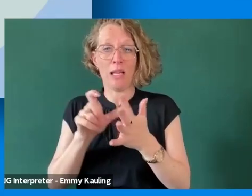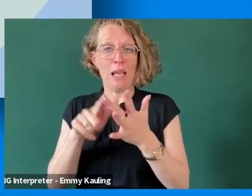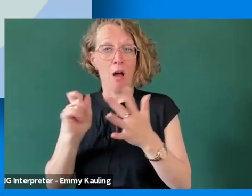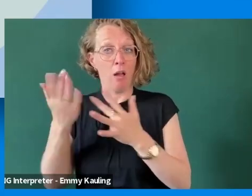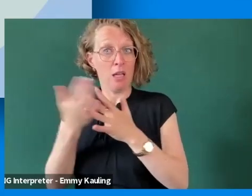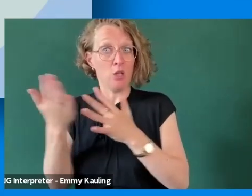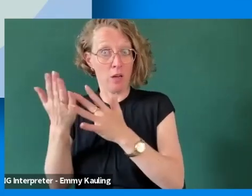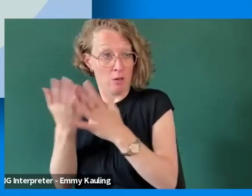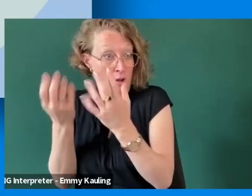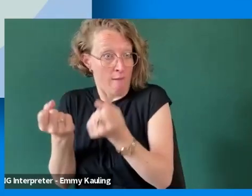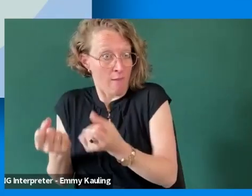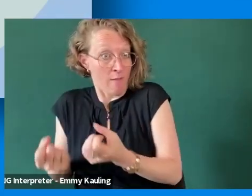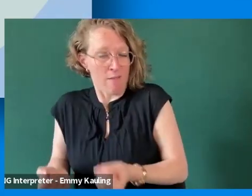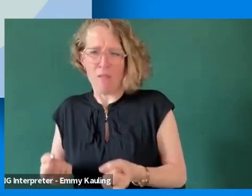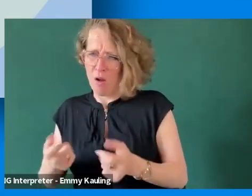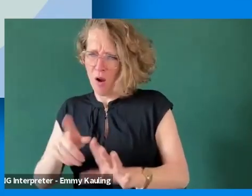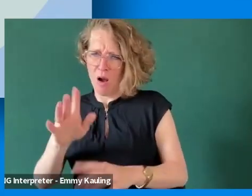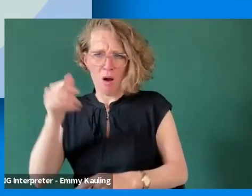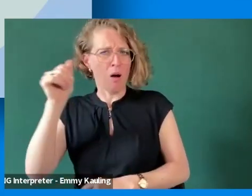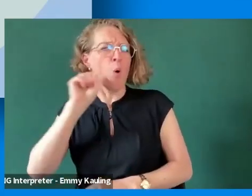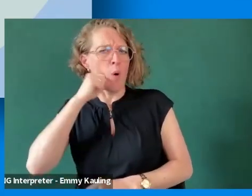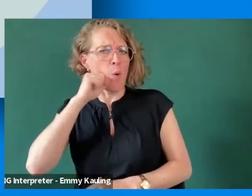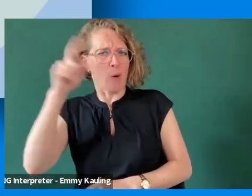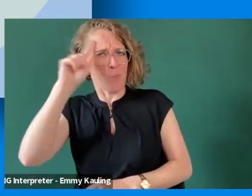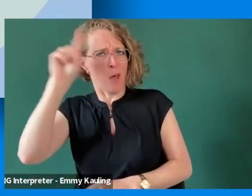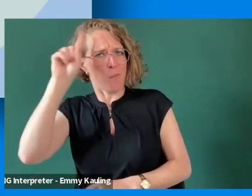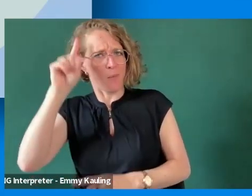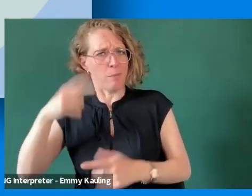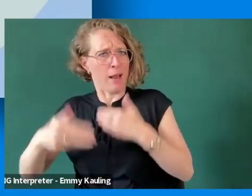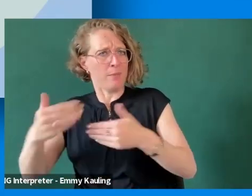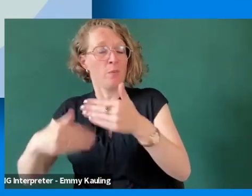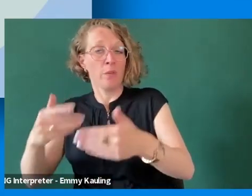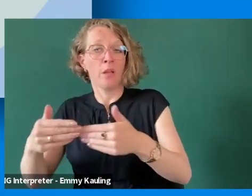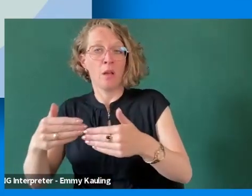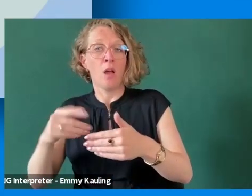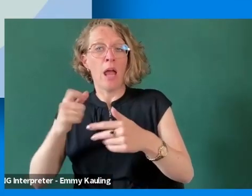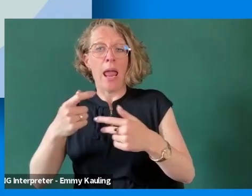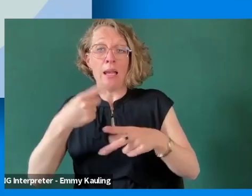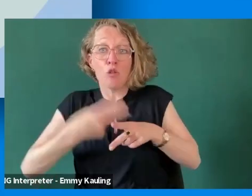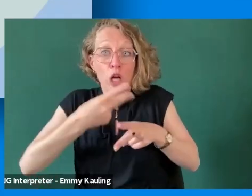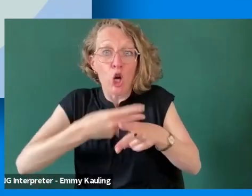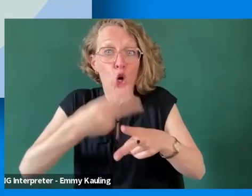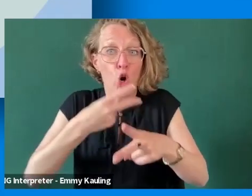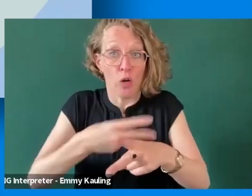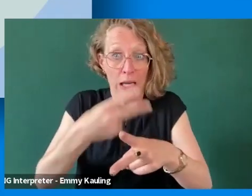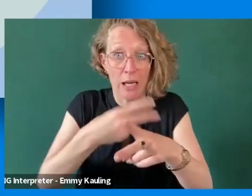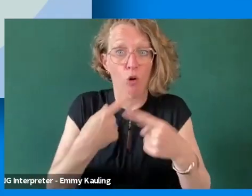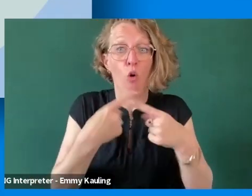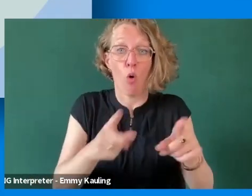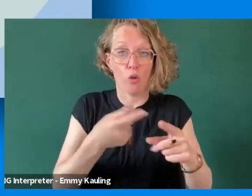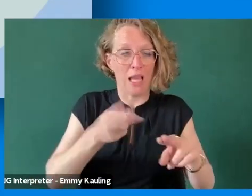had, that they always planned to put in place, were much more effective in recurring calls where they could learn from